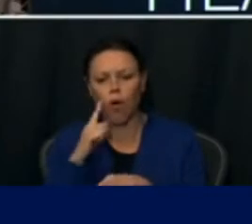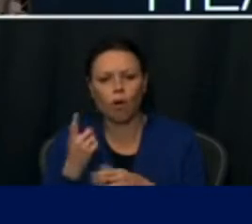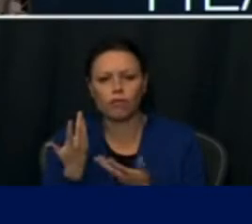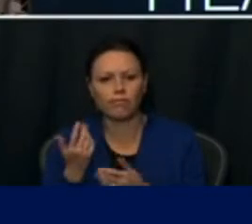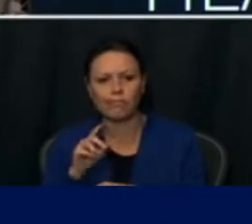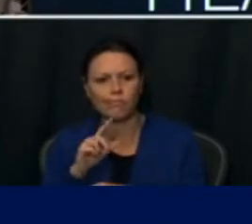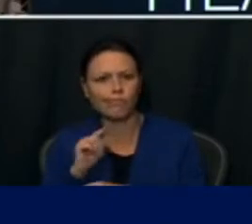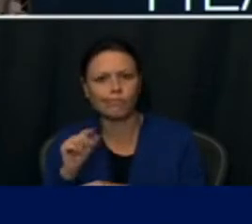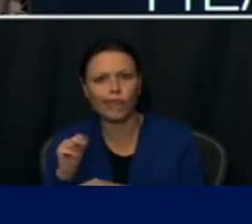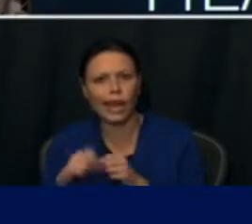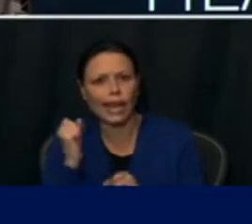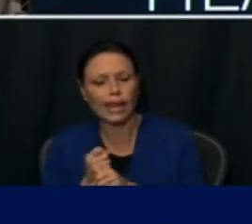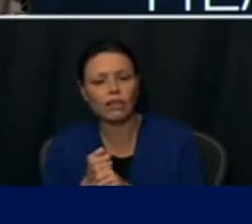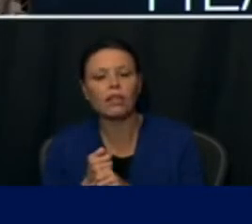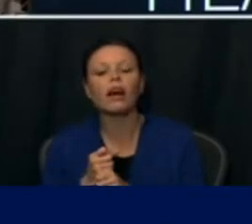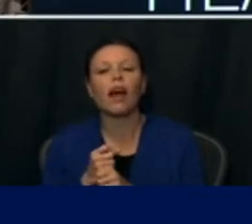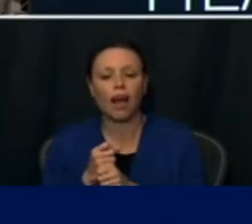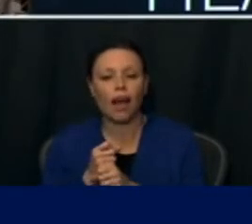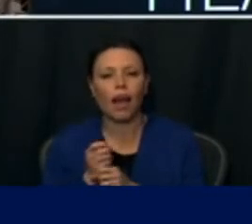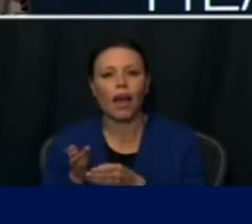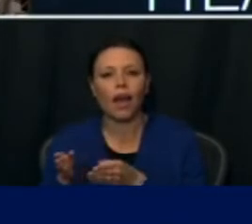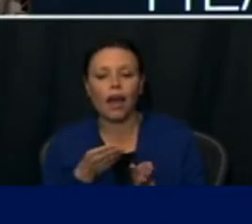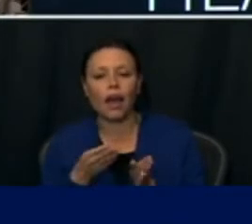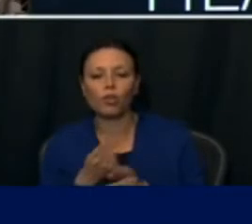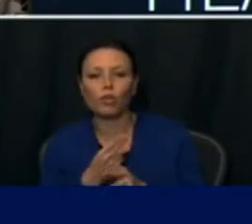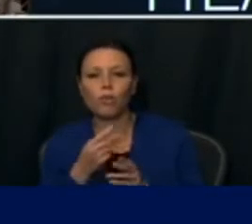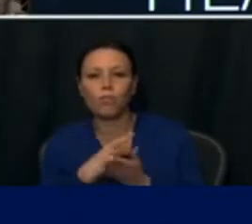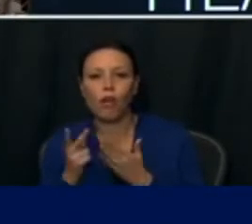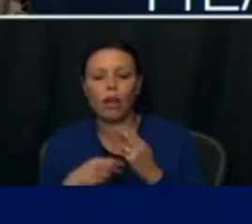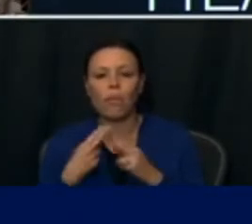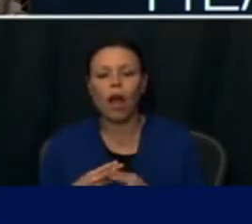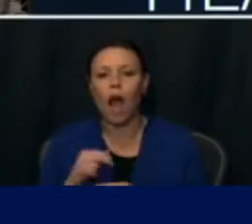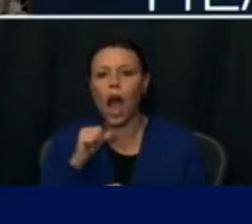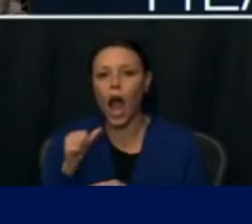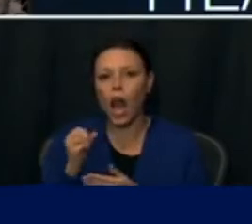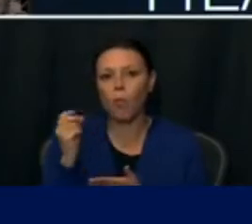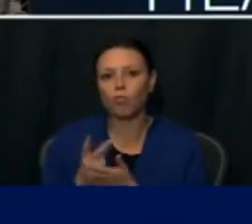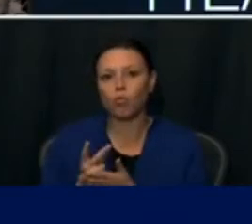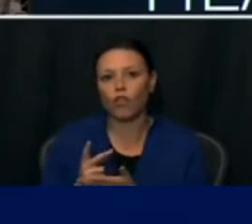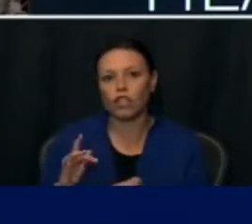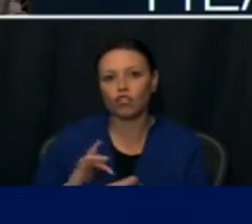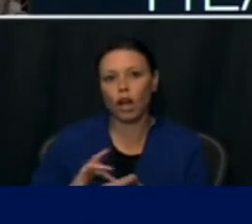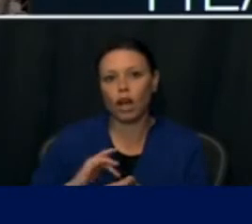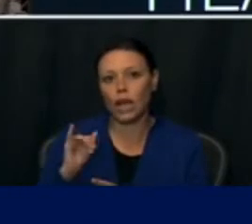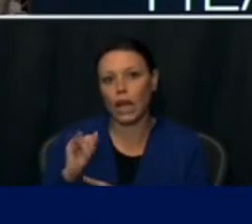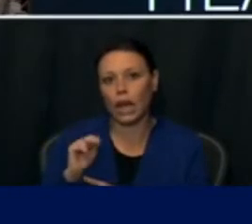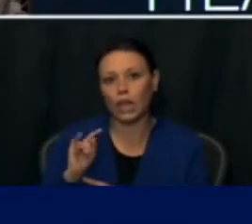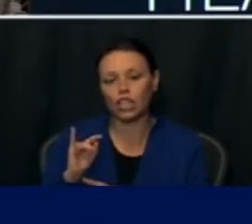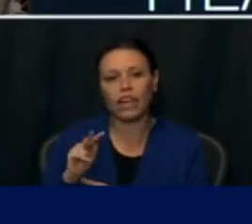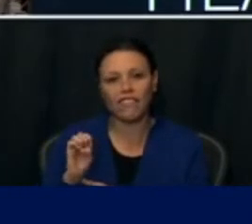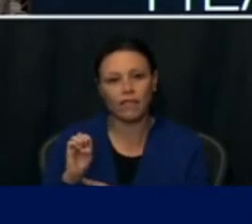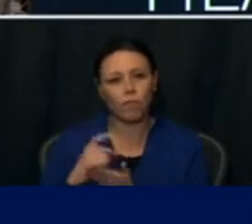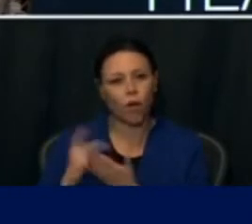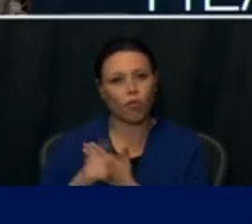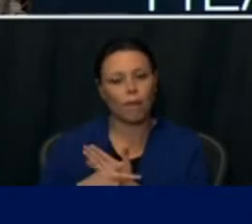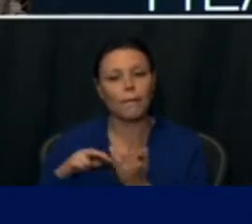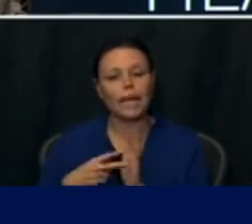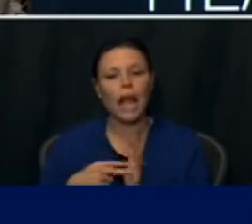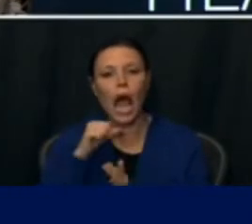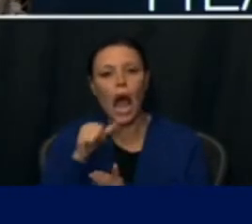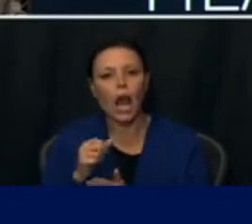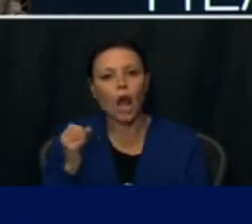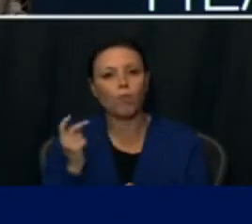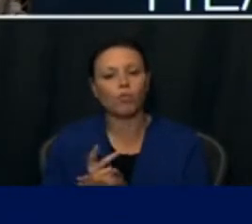decades and exploited and misguided program called unapproved drugs initiative that's unapproved